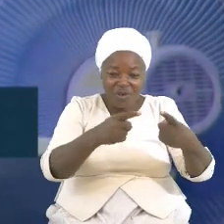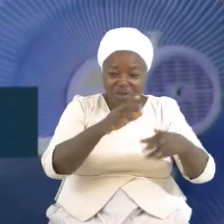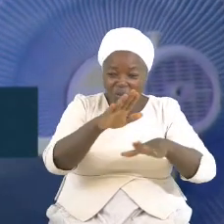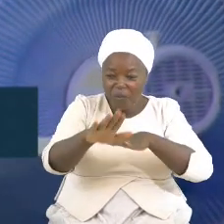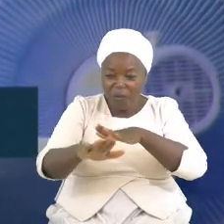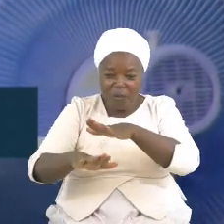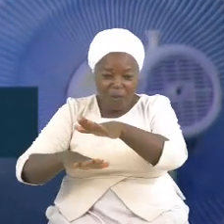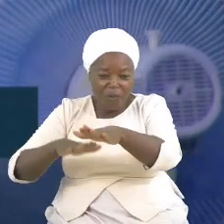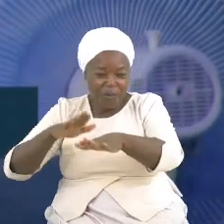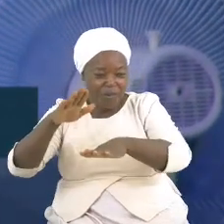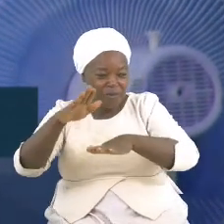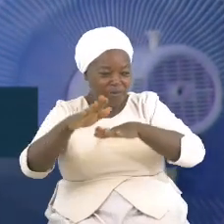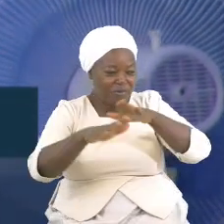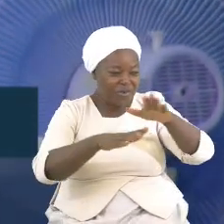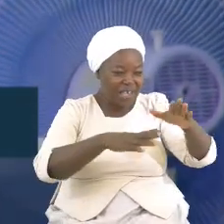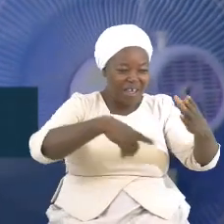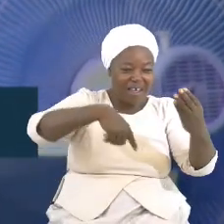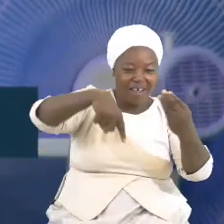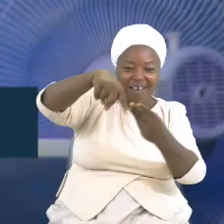tonight.